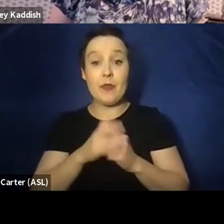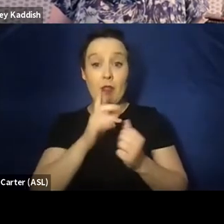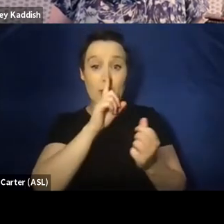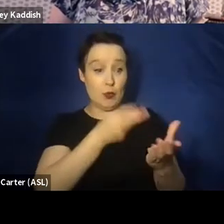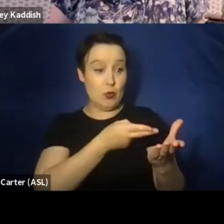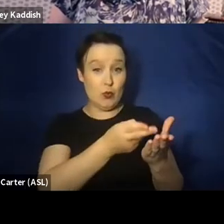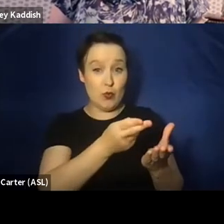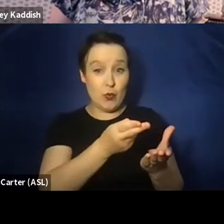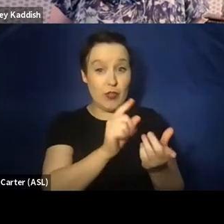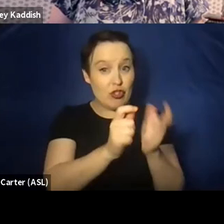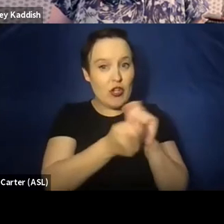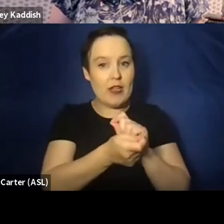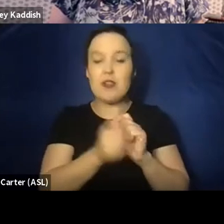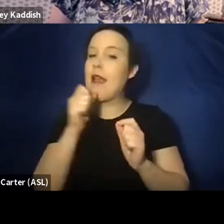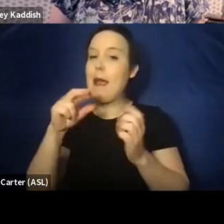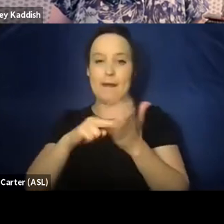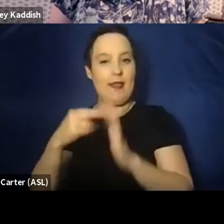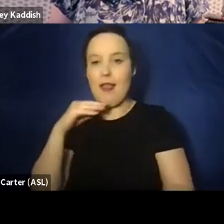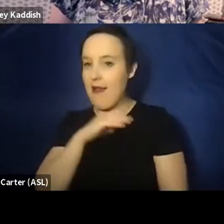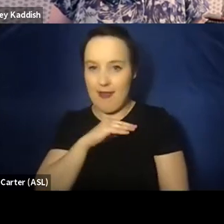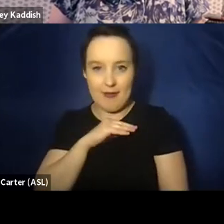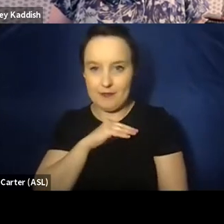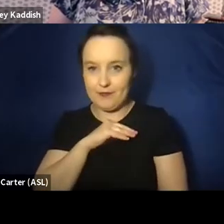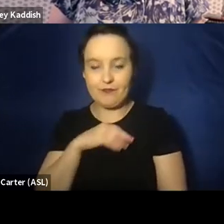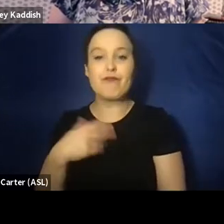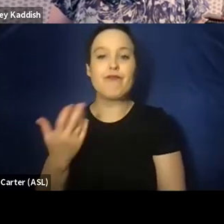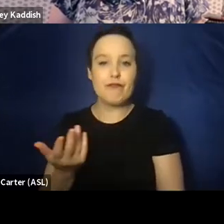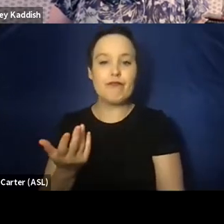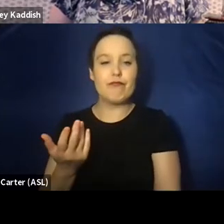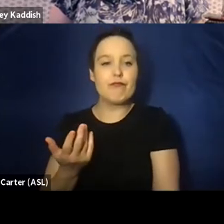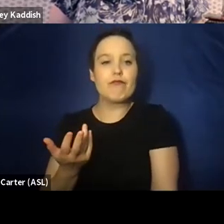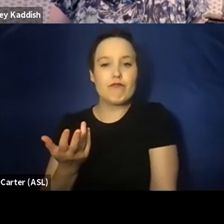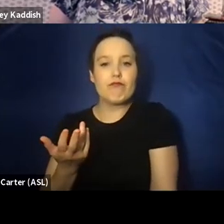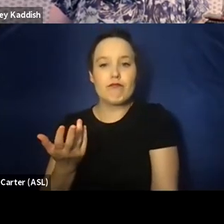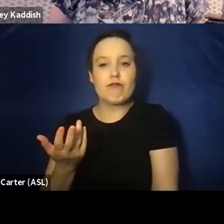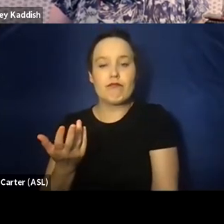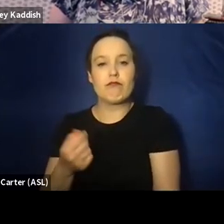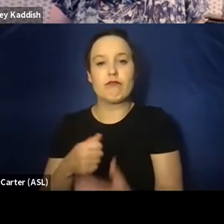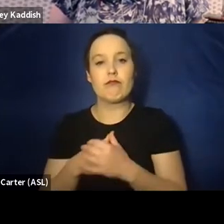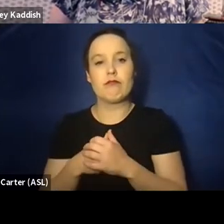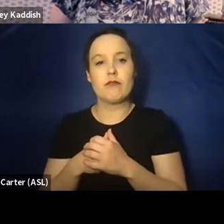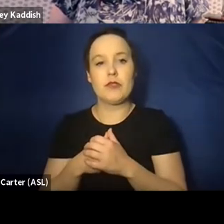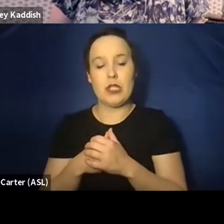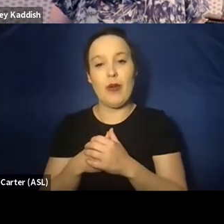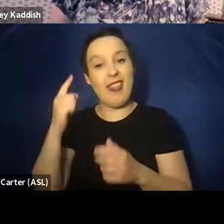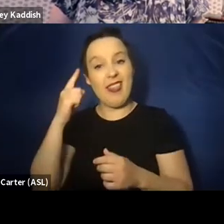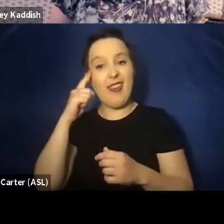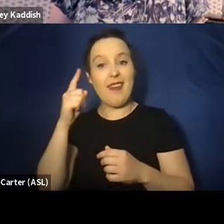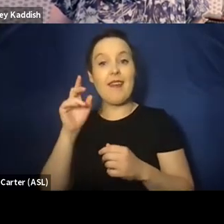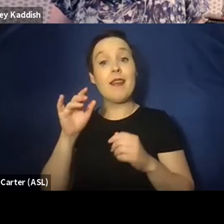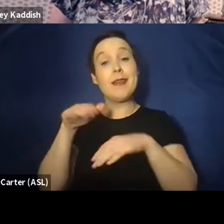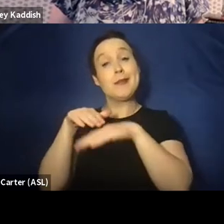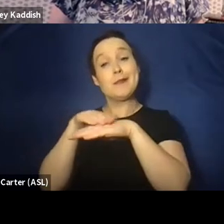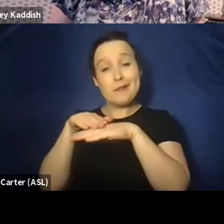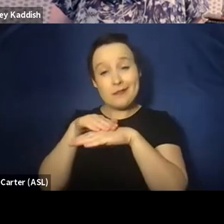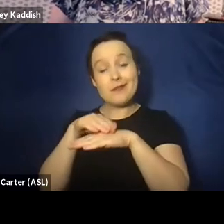untruth. So I think it speaks to something on a much deeper level in the context of the world